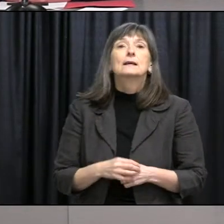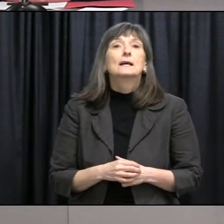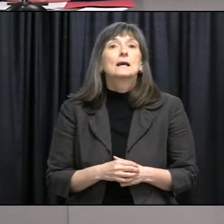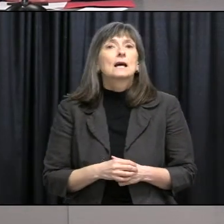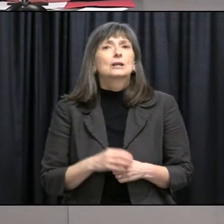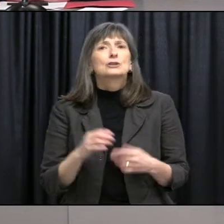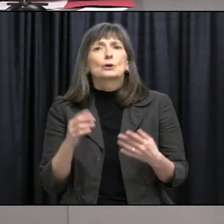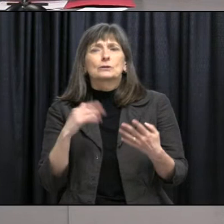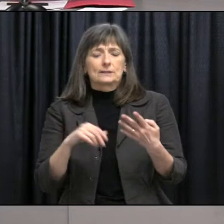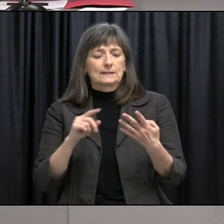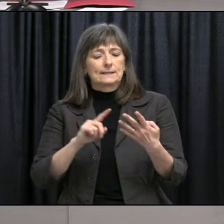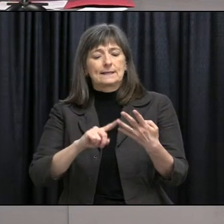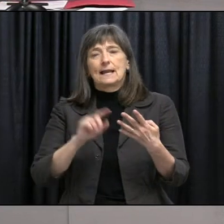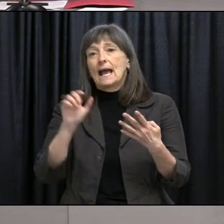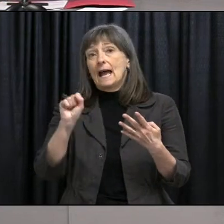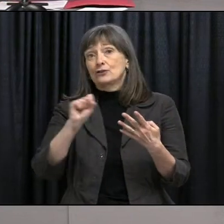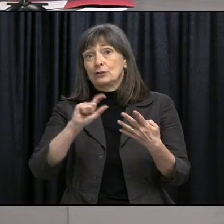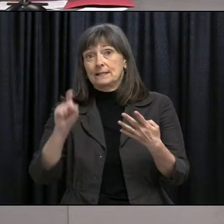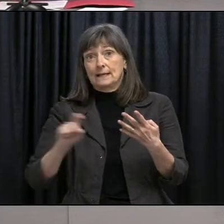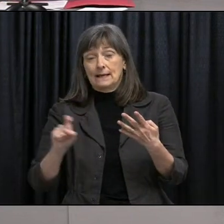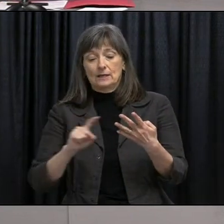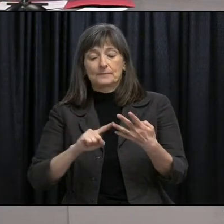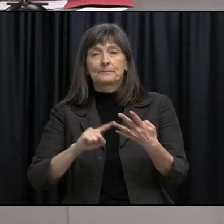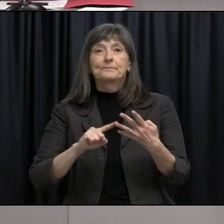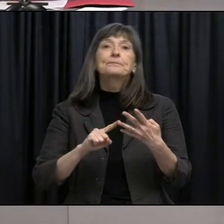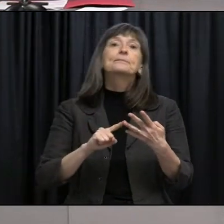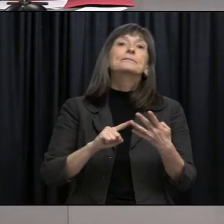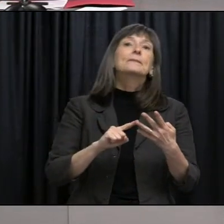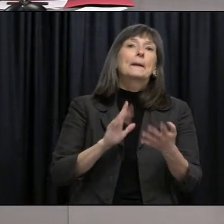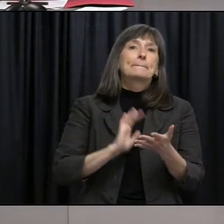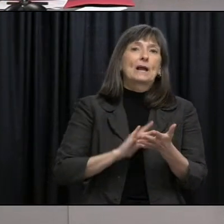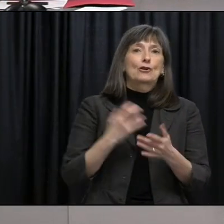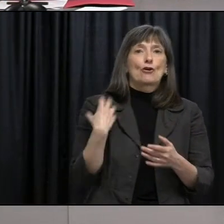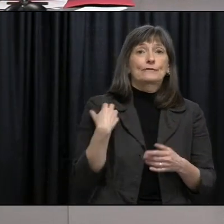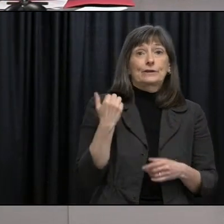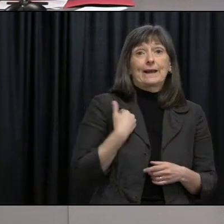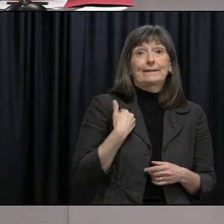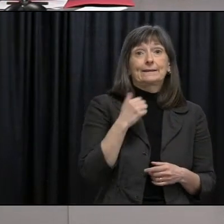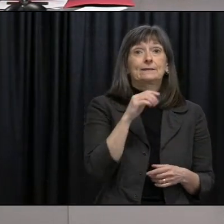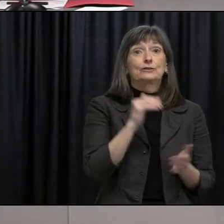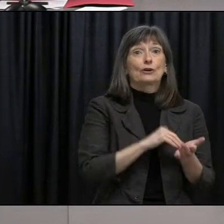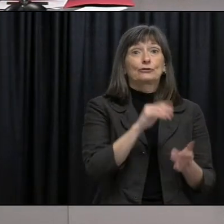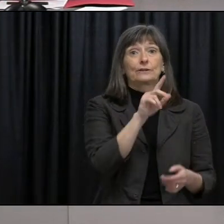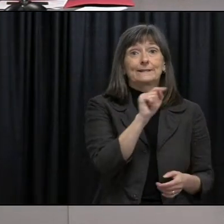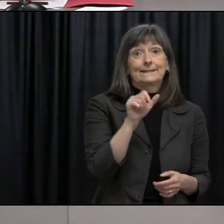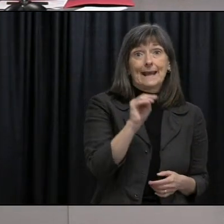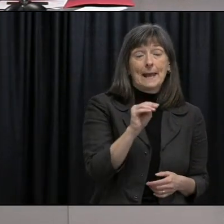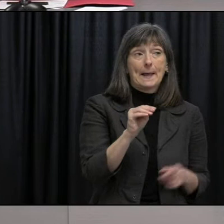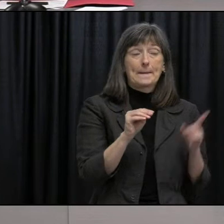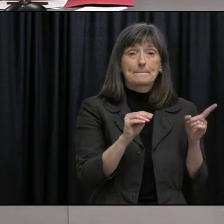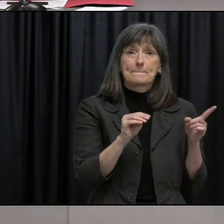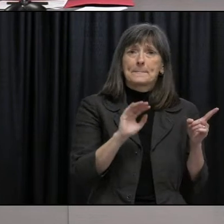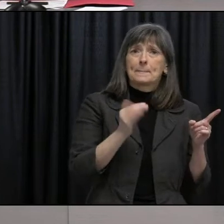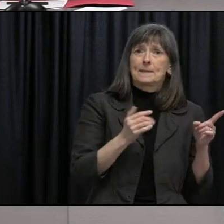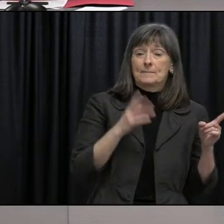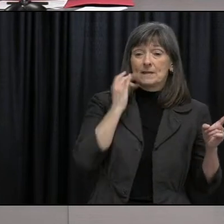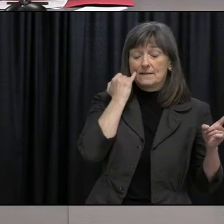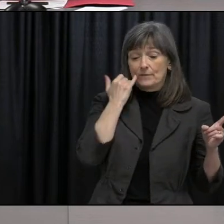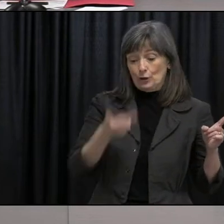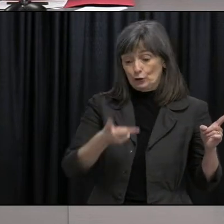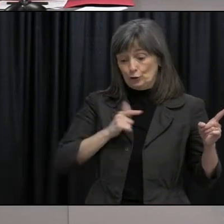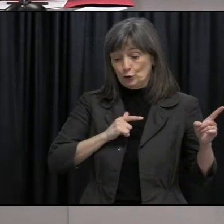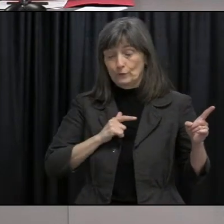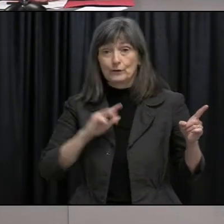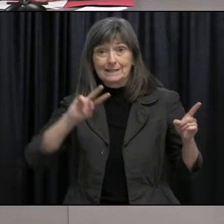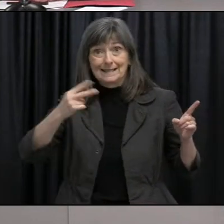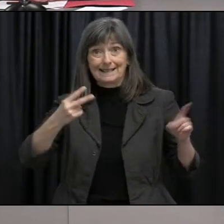AstraZeneca and second doses. Dr. Theresa Tam says that the choices will likely be for people to choose when it gets to their chance